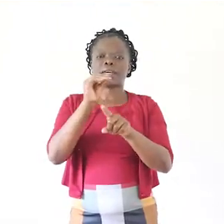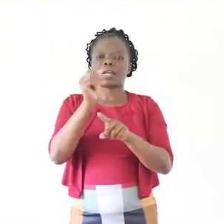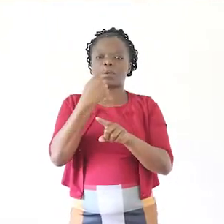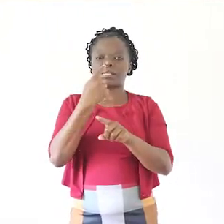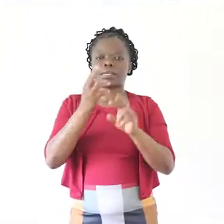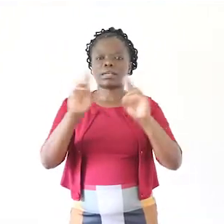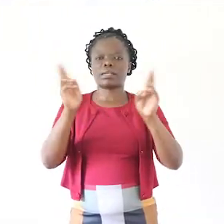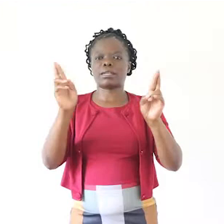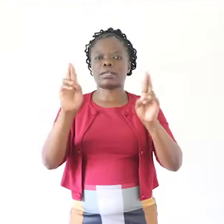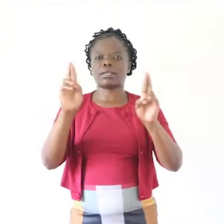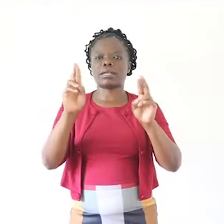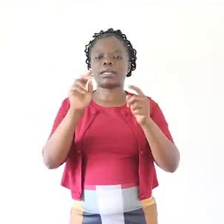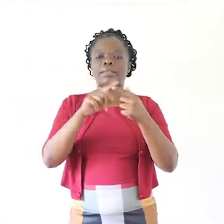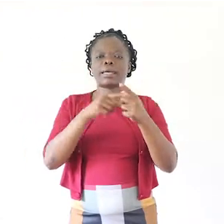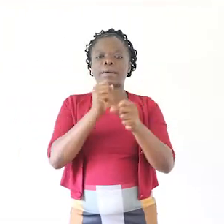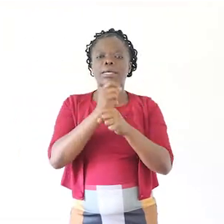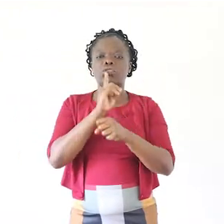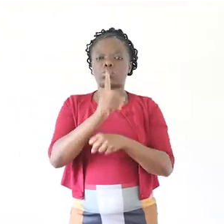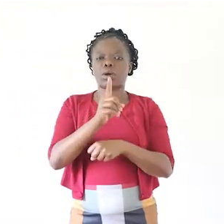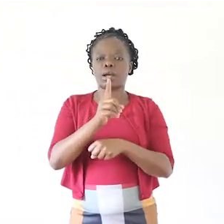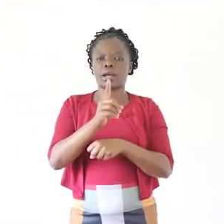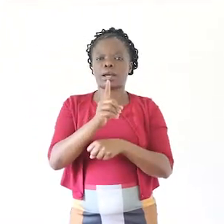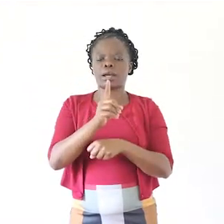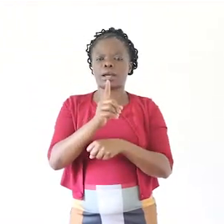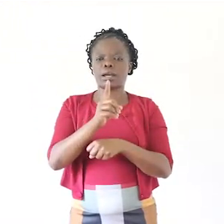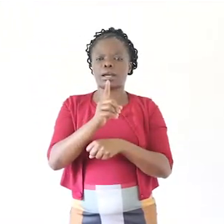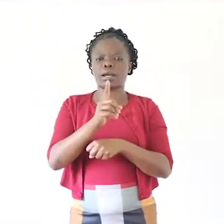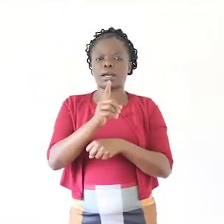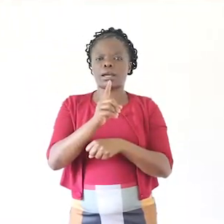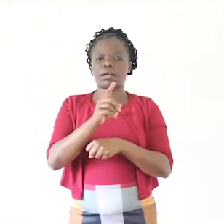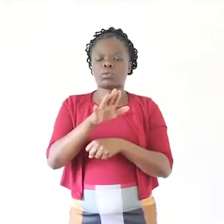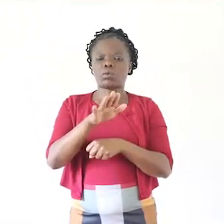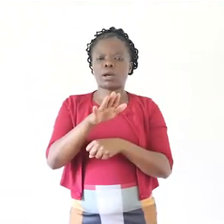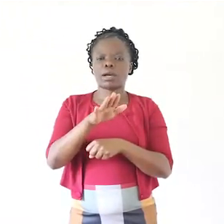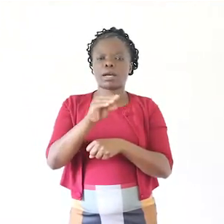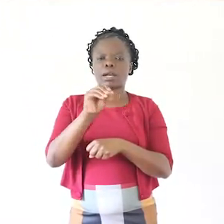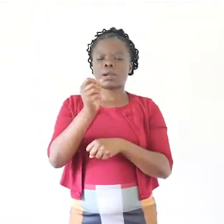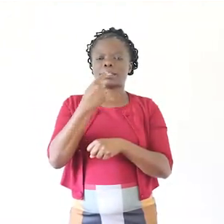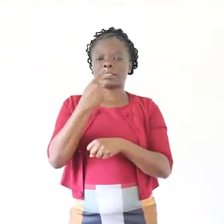ready. And then ensure your groundnuts. Just hold with me